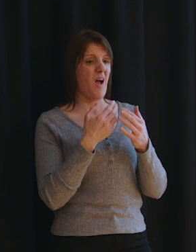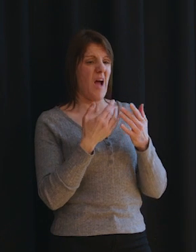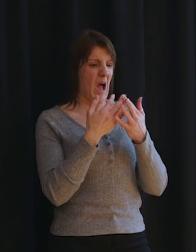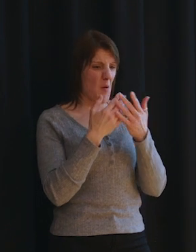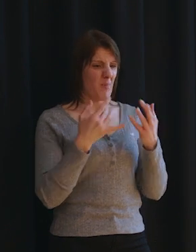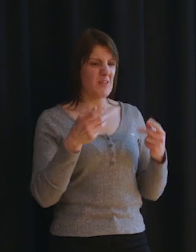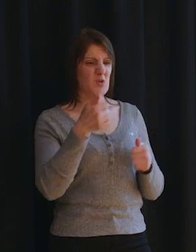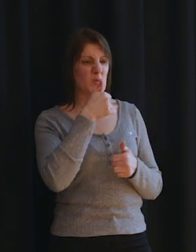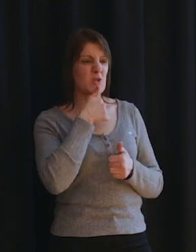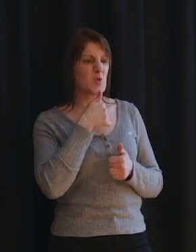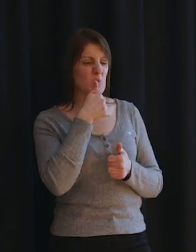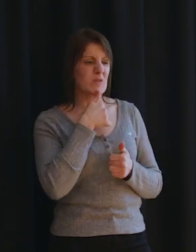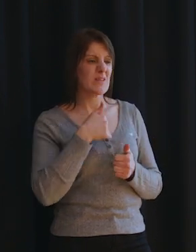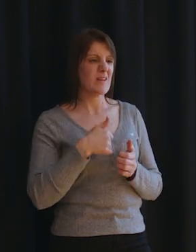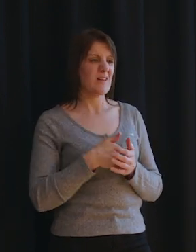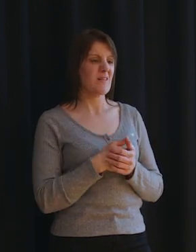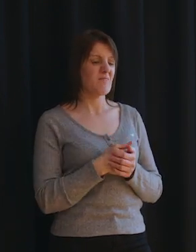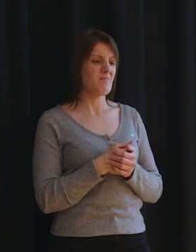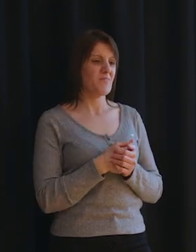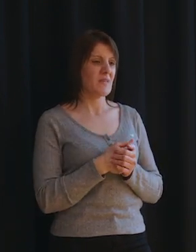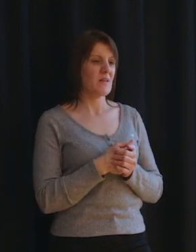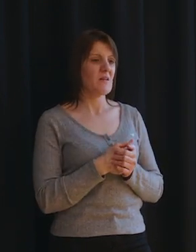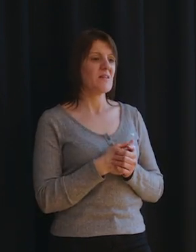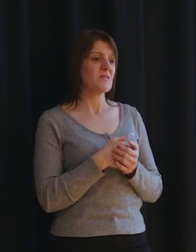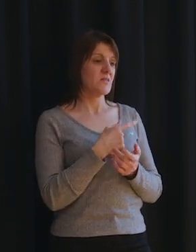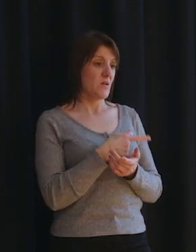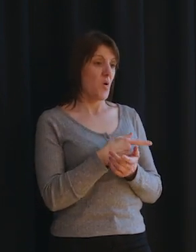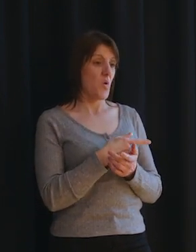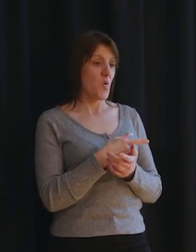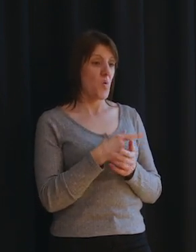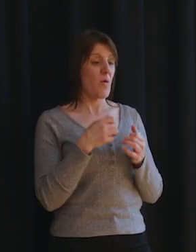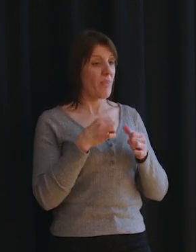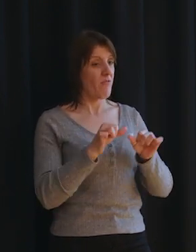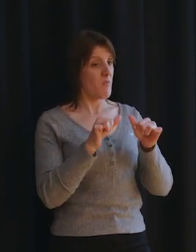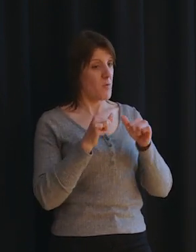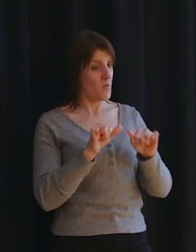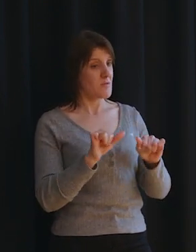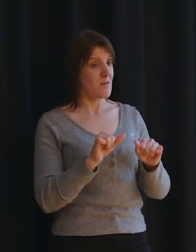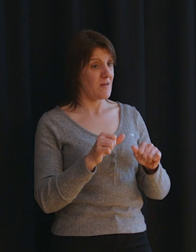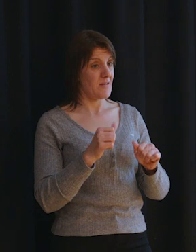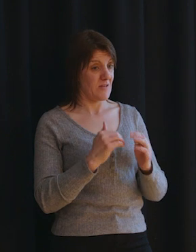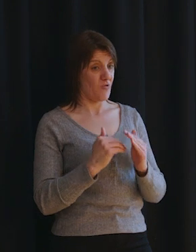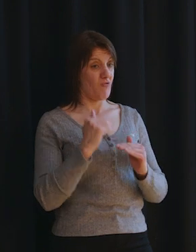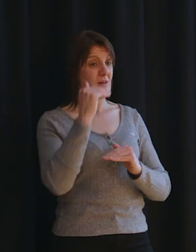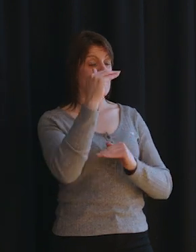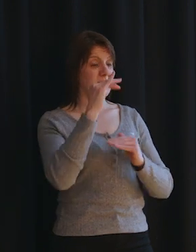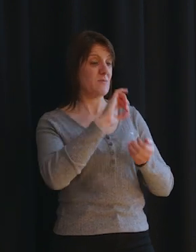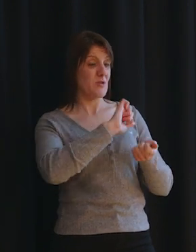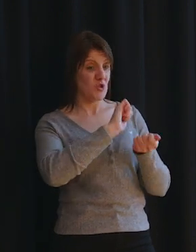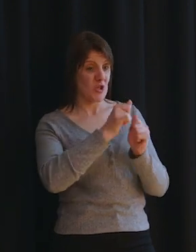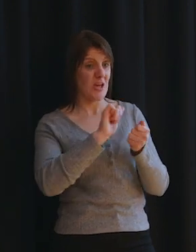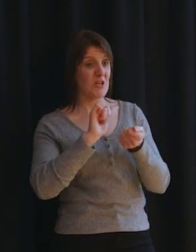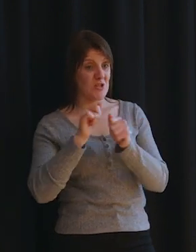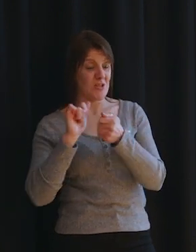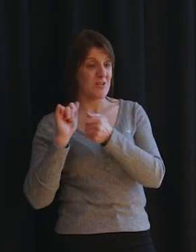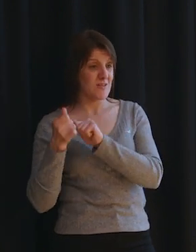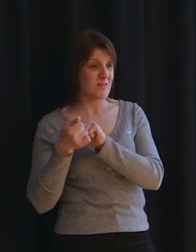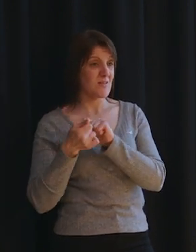trust developed, kind of more the therapeutic relationship has increased as well, and there's been kind of changes and in terms